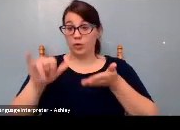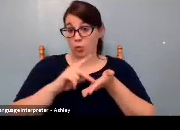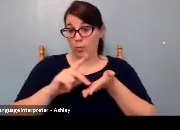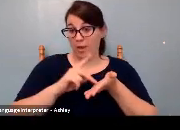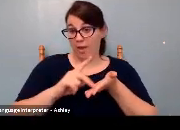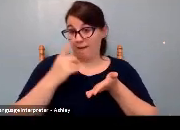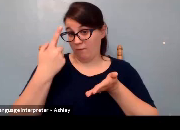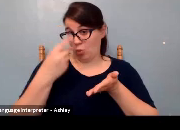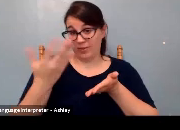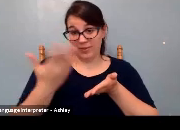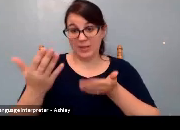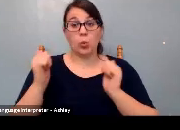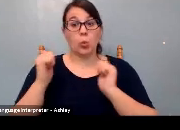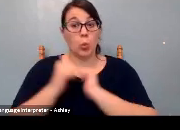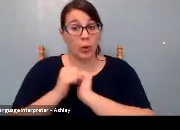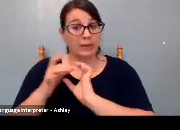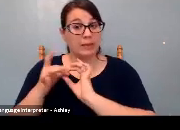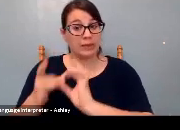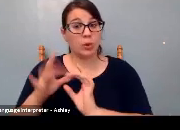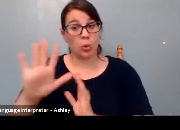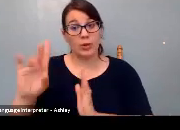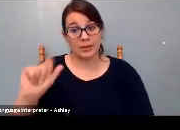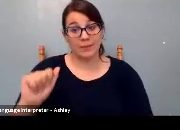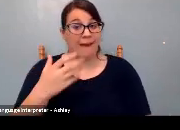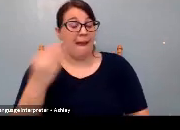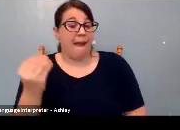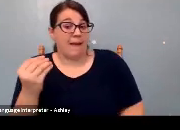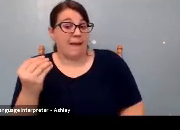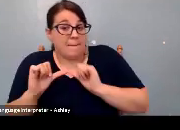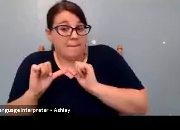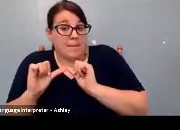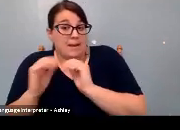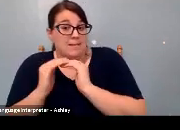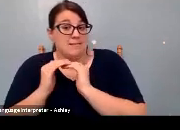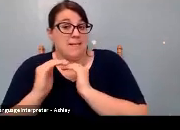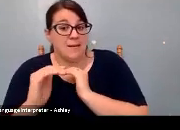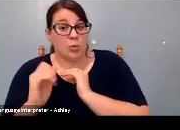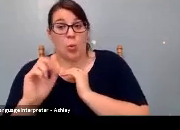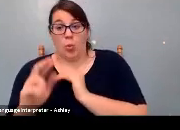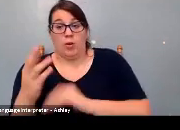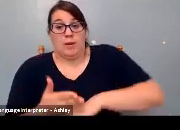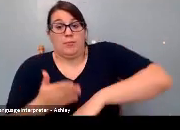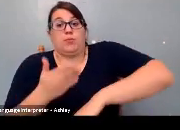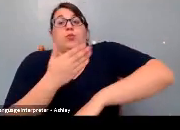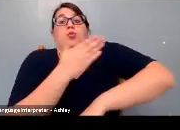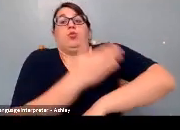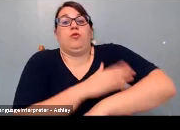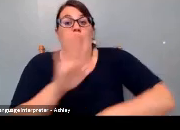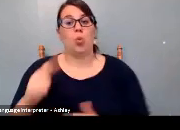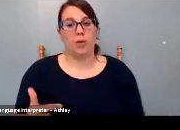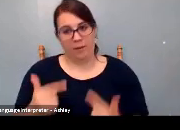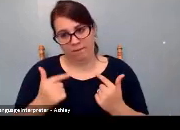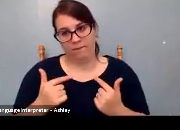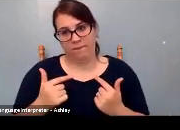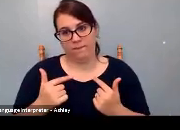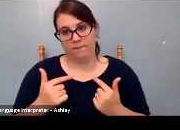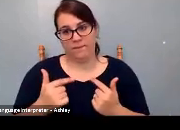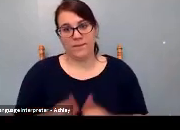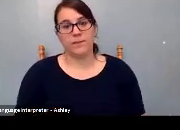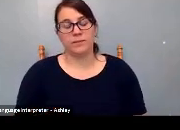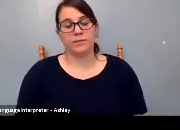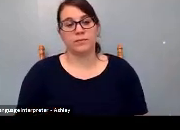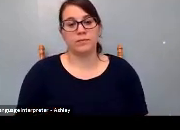disability, and it must maintain or improve the health, independence, or quality of life. So note